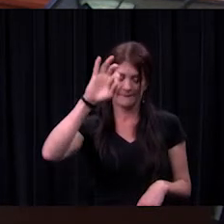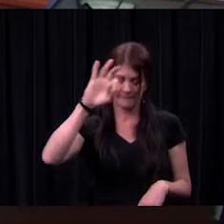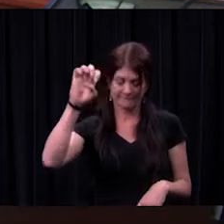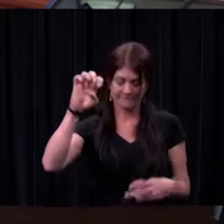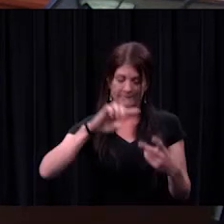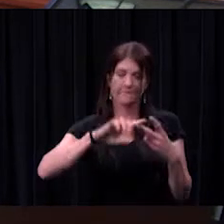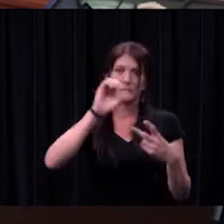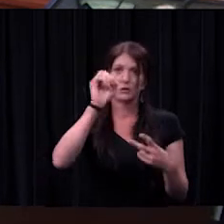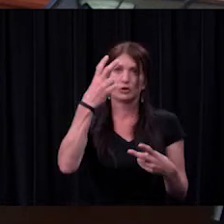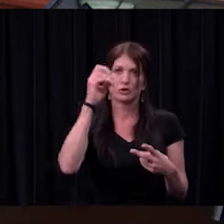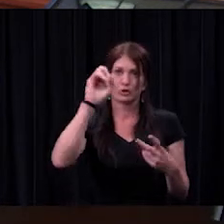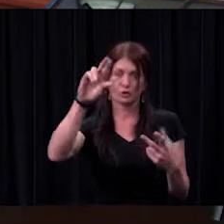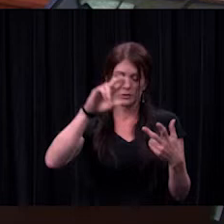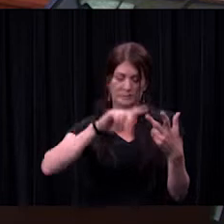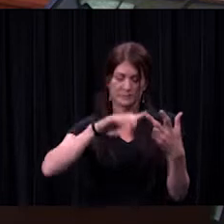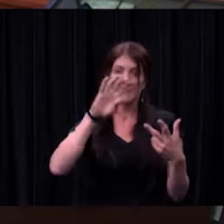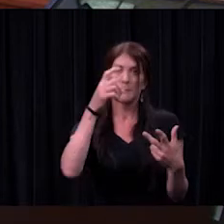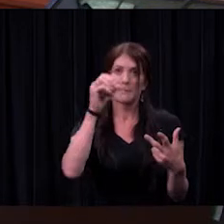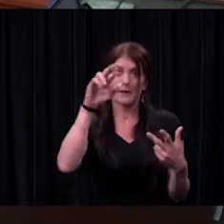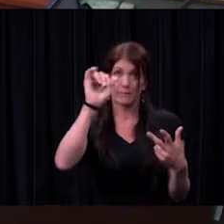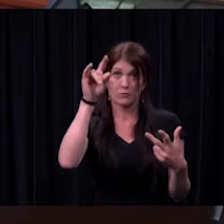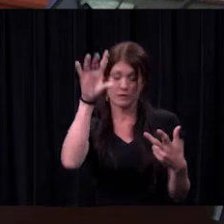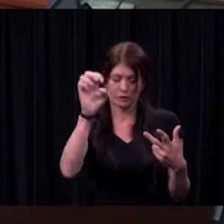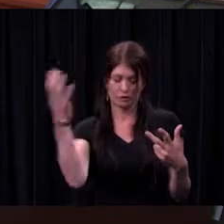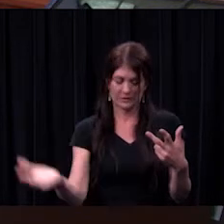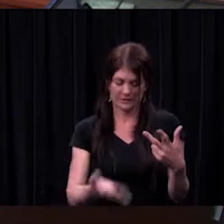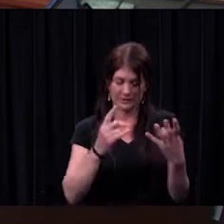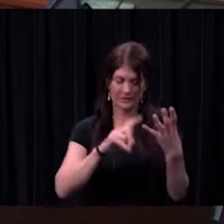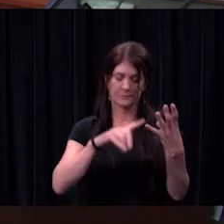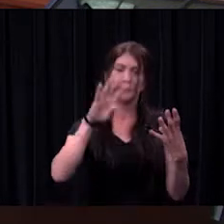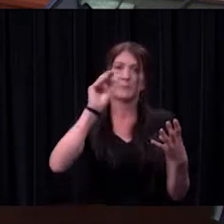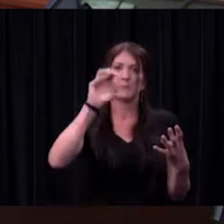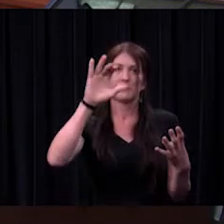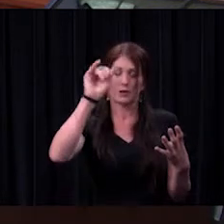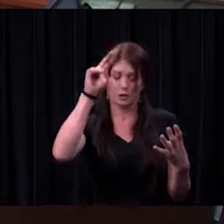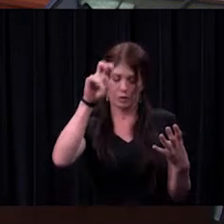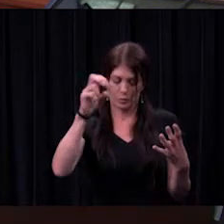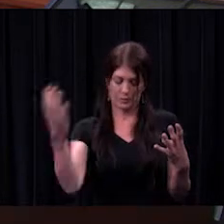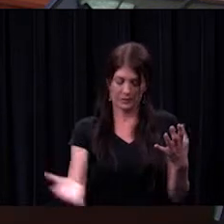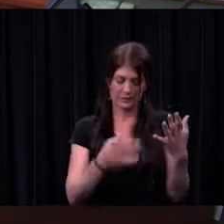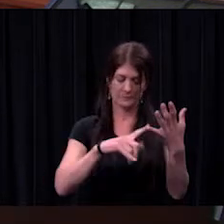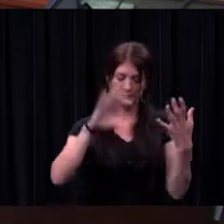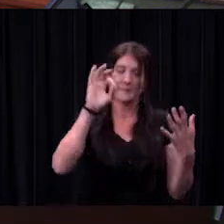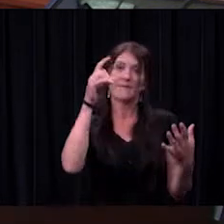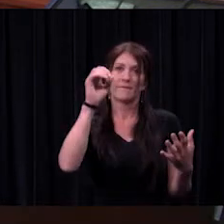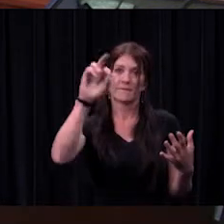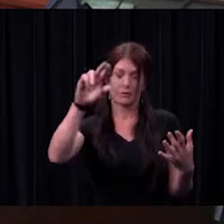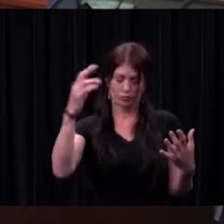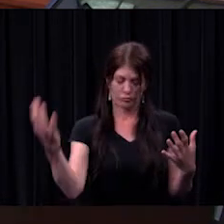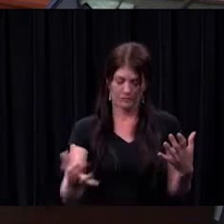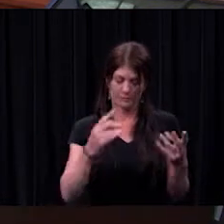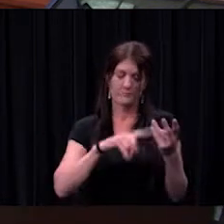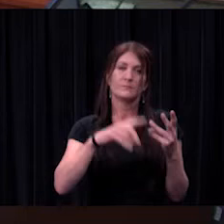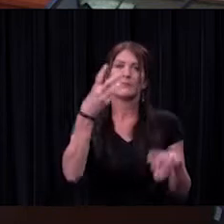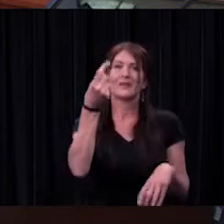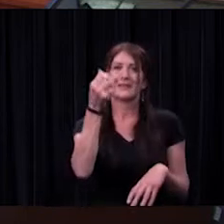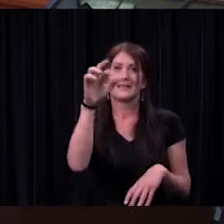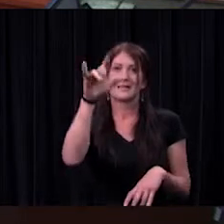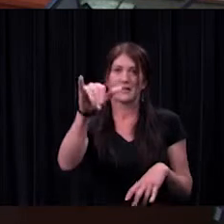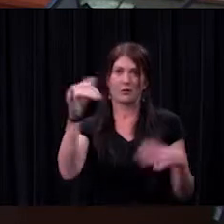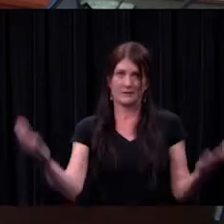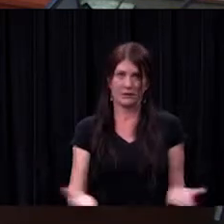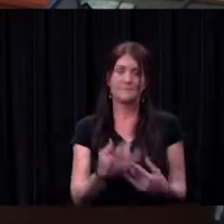Beveridge? Here. Mr. McCune? Here. Mrs. Martin? Mrs. Felter? Mr. Geary? Here. All right. Would you like to join me in the